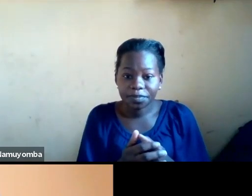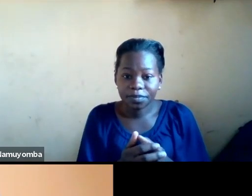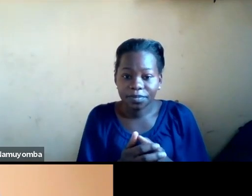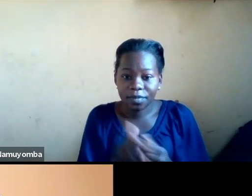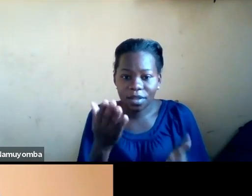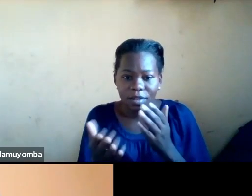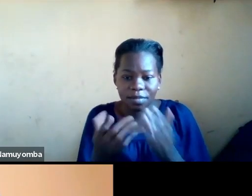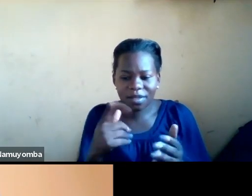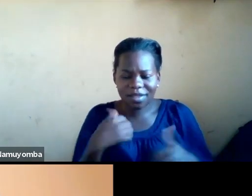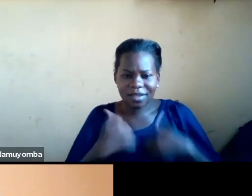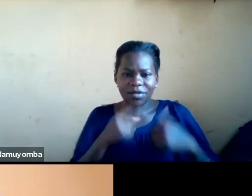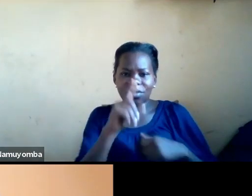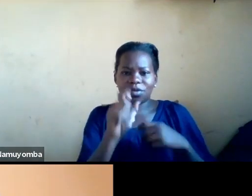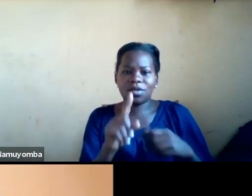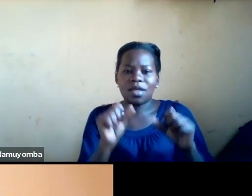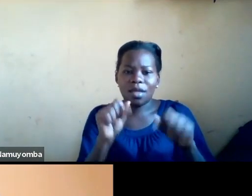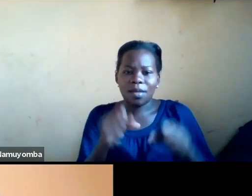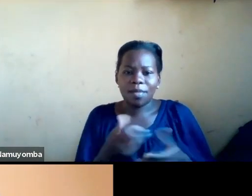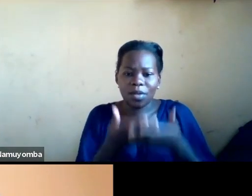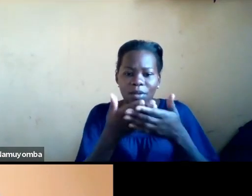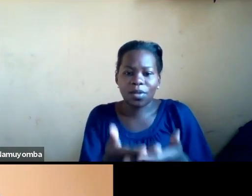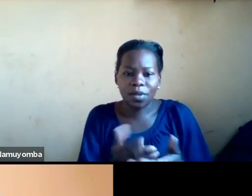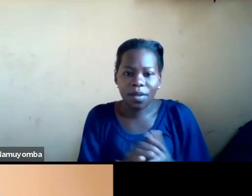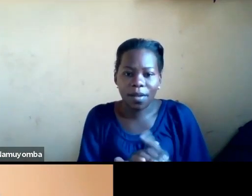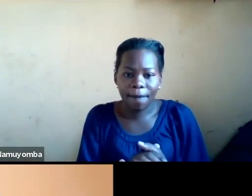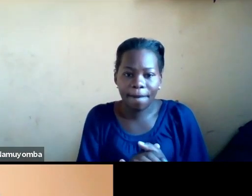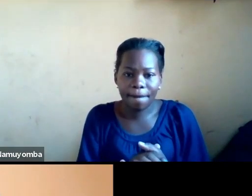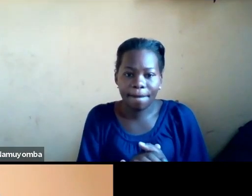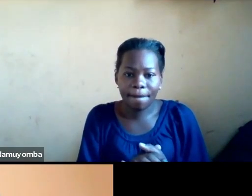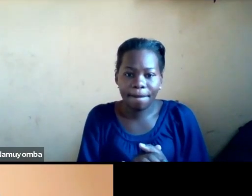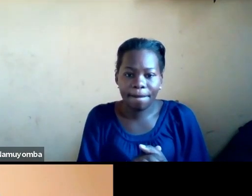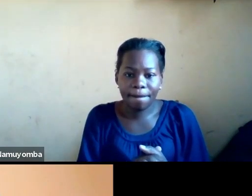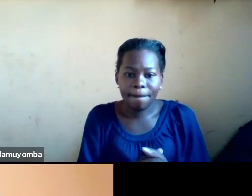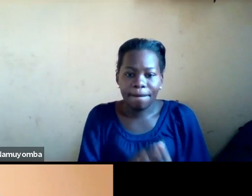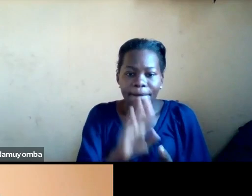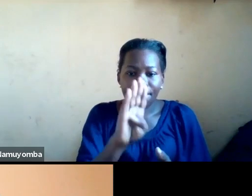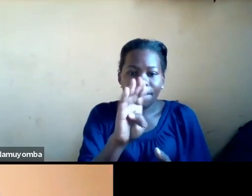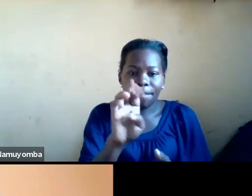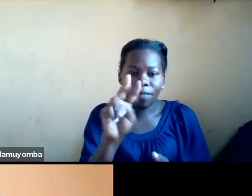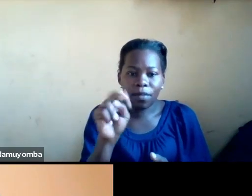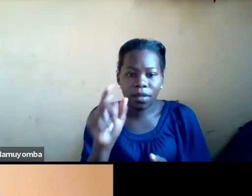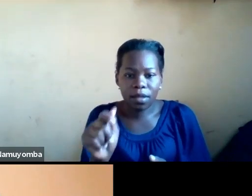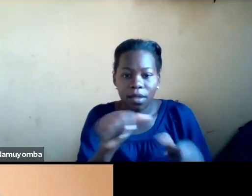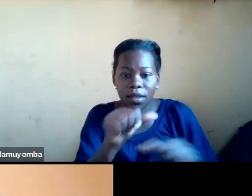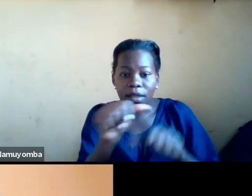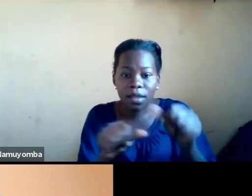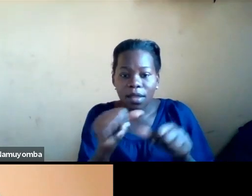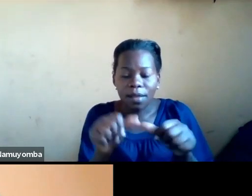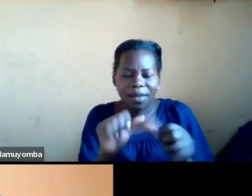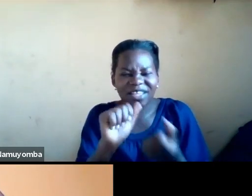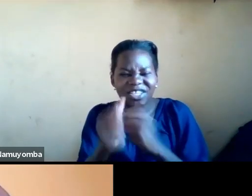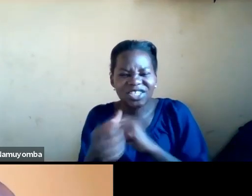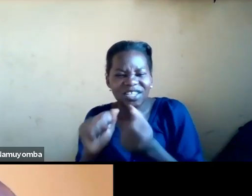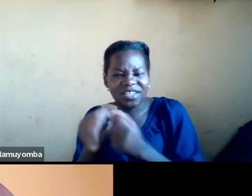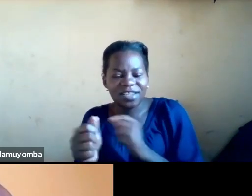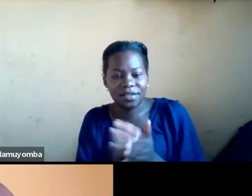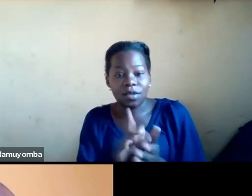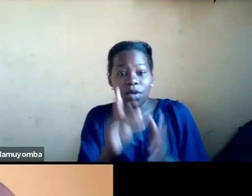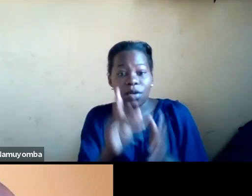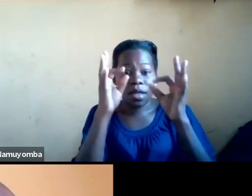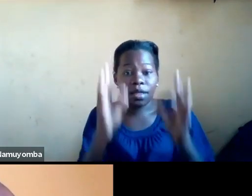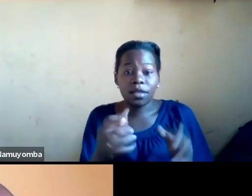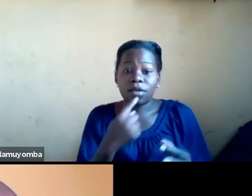interesting question that I might put to perhaps Bana. It's about the trends. One of the things you mentioned